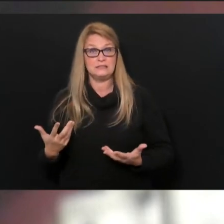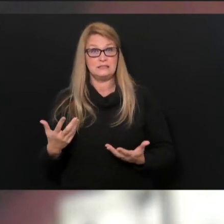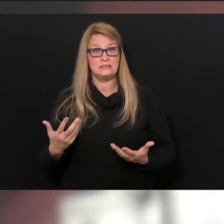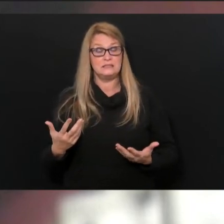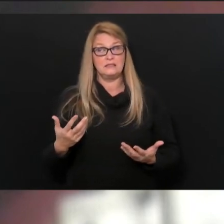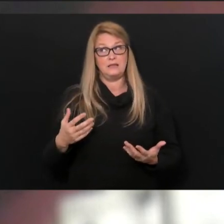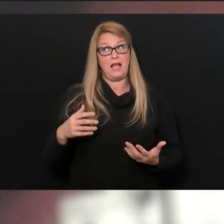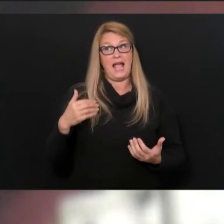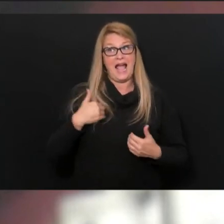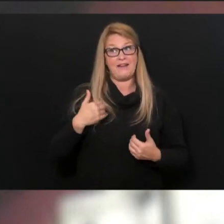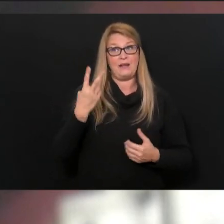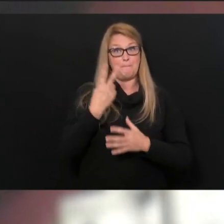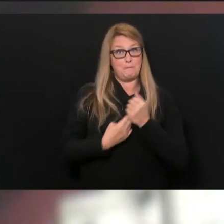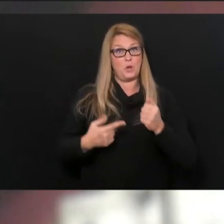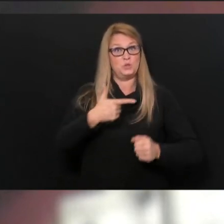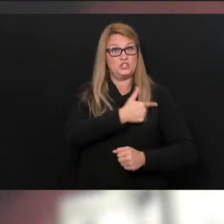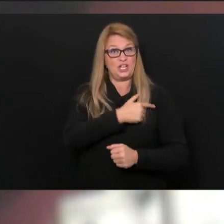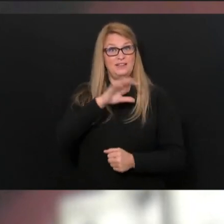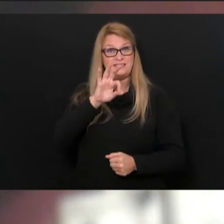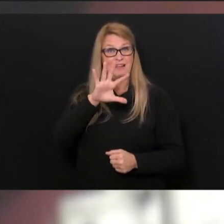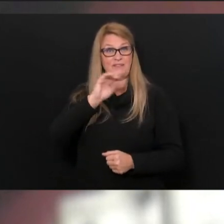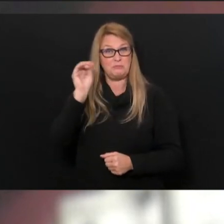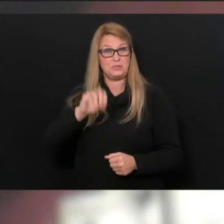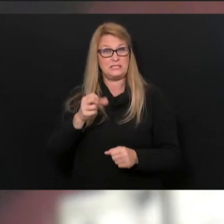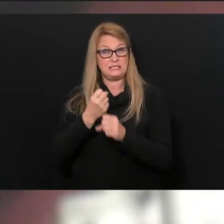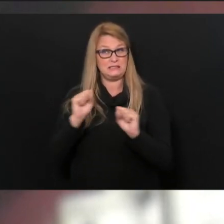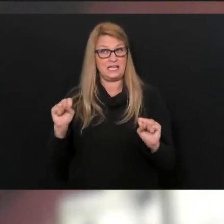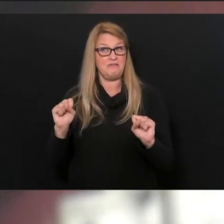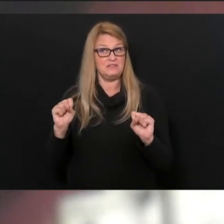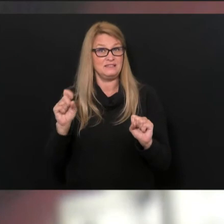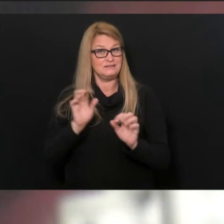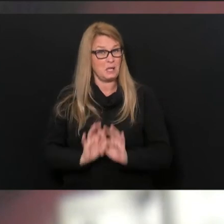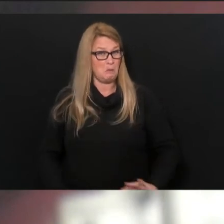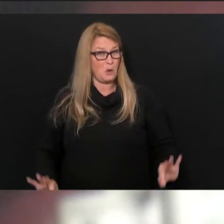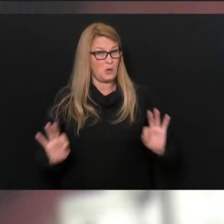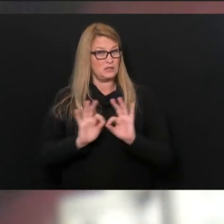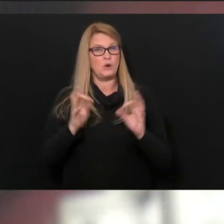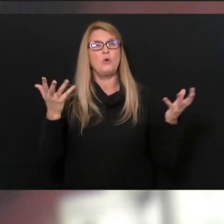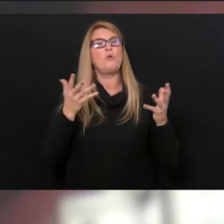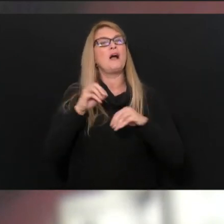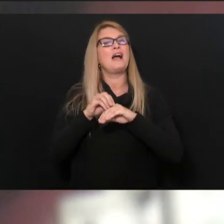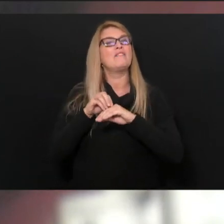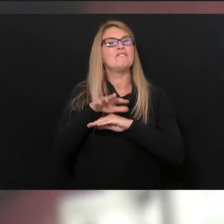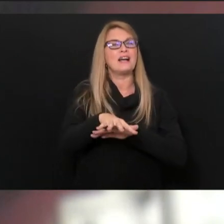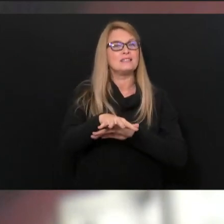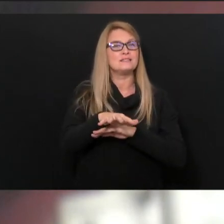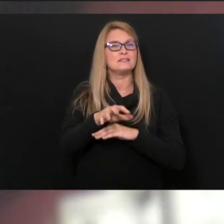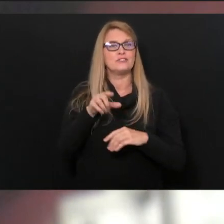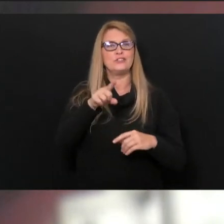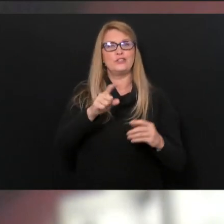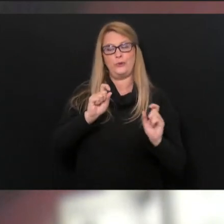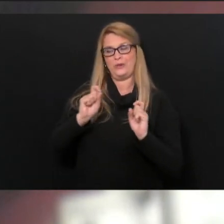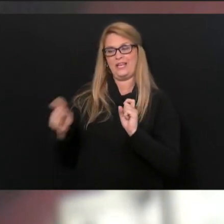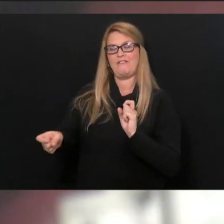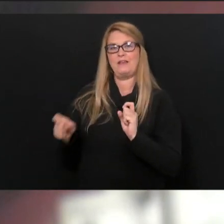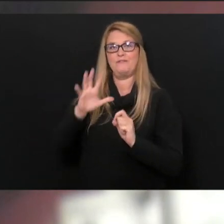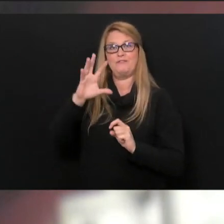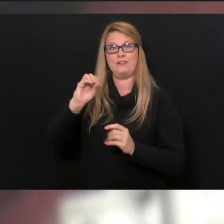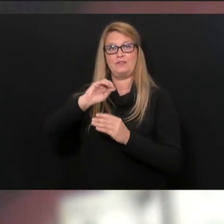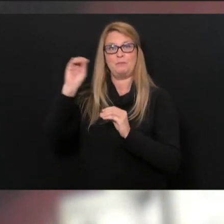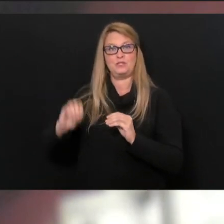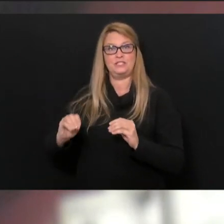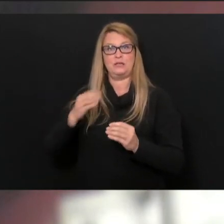of them, and I wanted to put that to you, Governor. What advice would you give them, saying that the 50% will be good